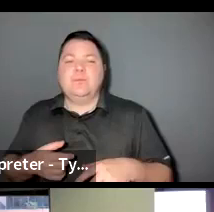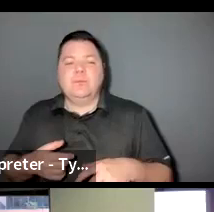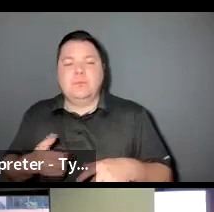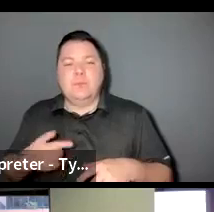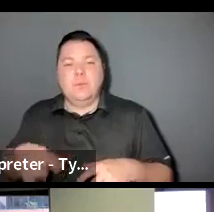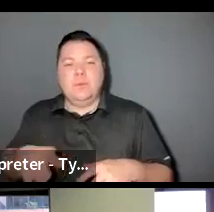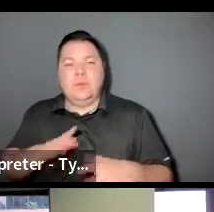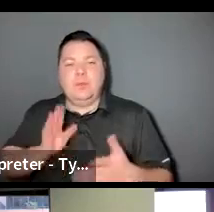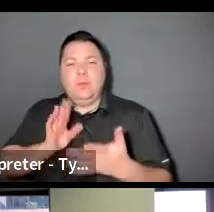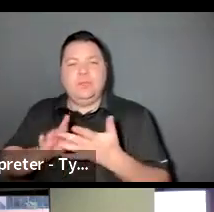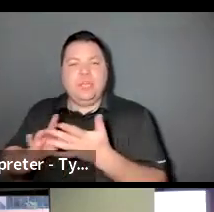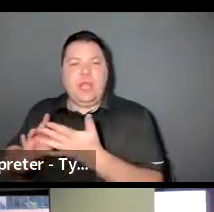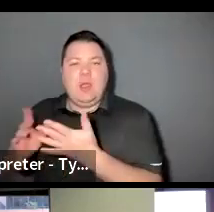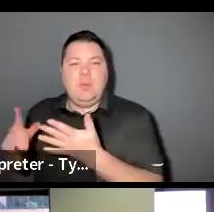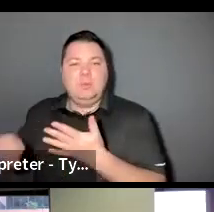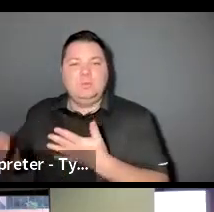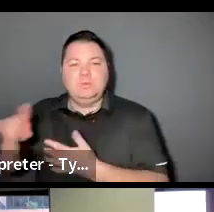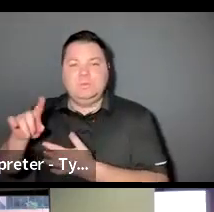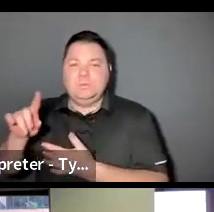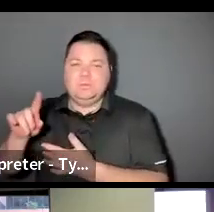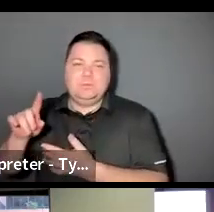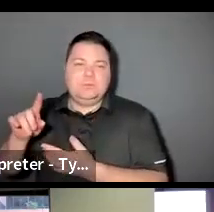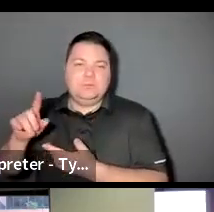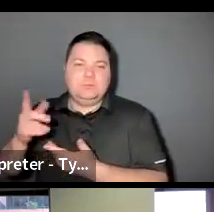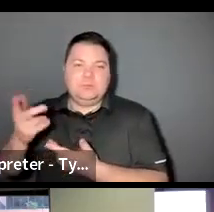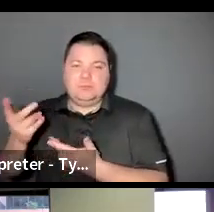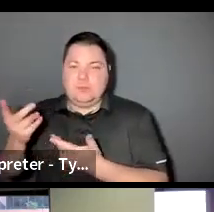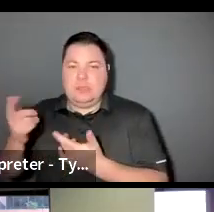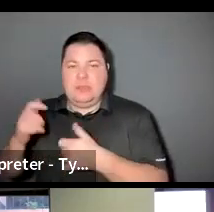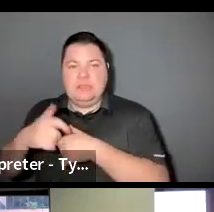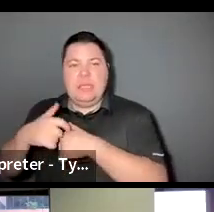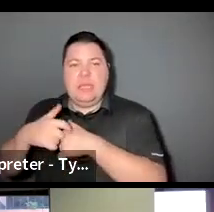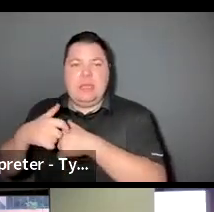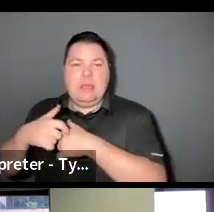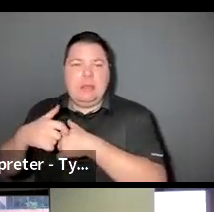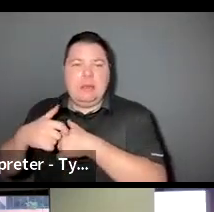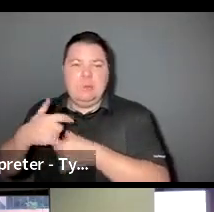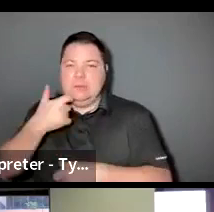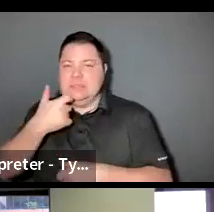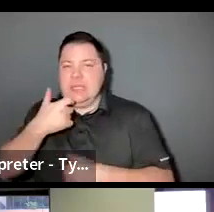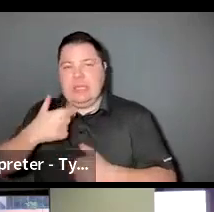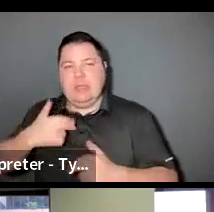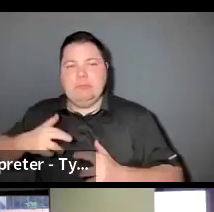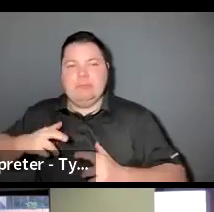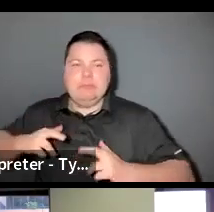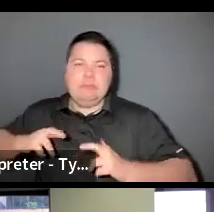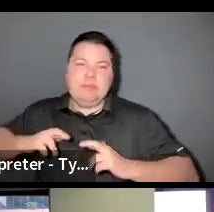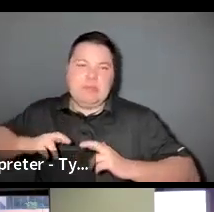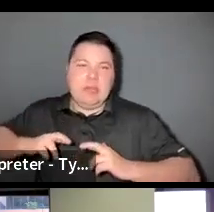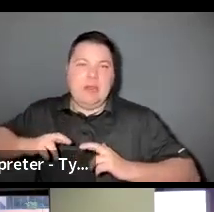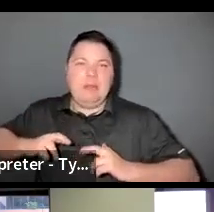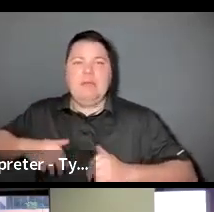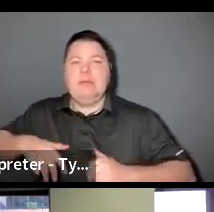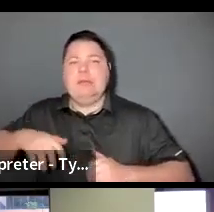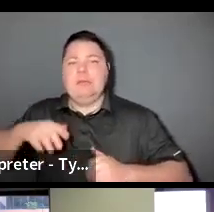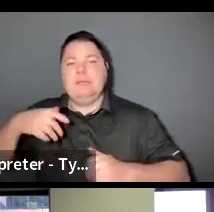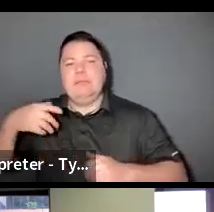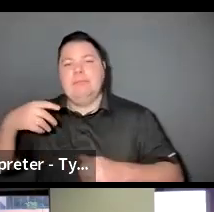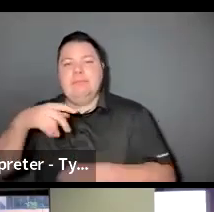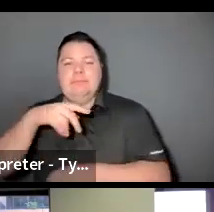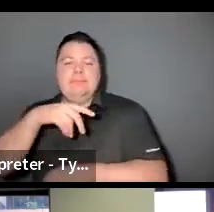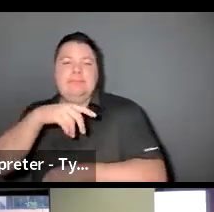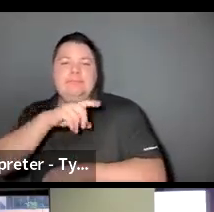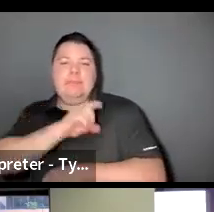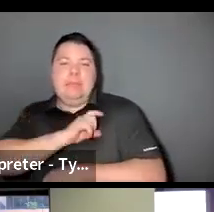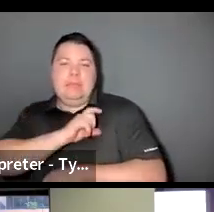reach out to, at the time, recently retired police captain Melissa Webb. The